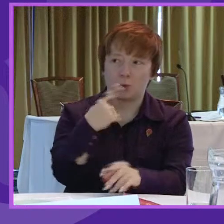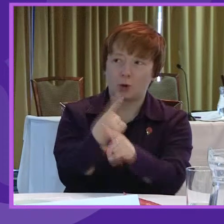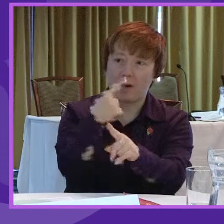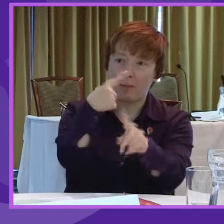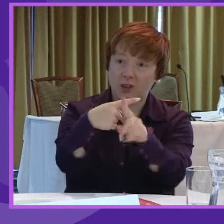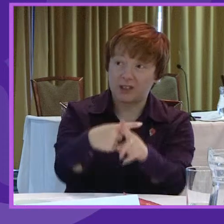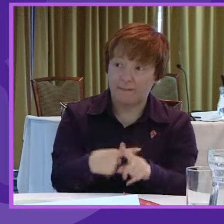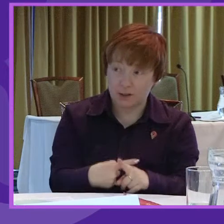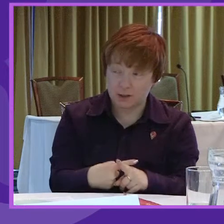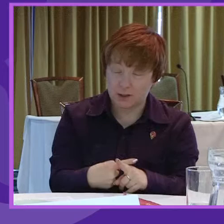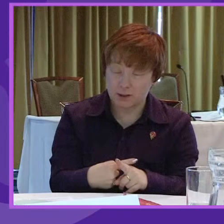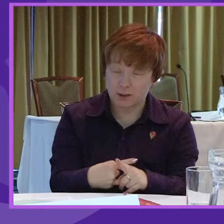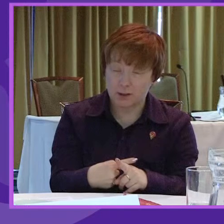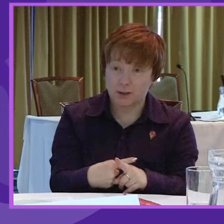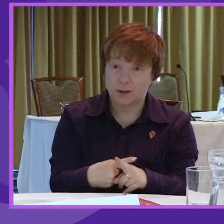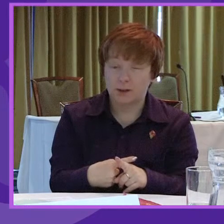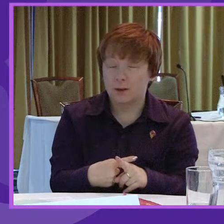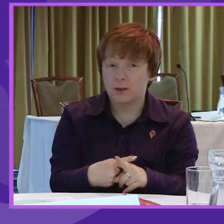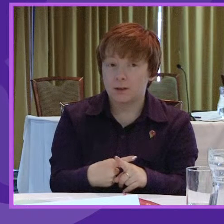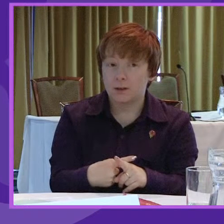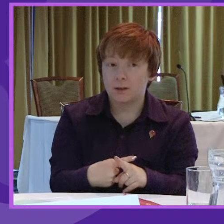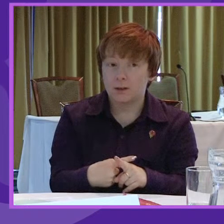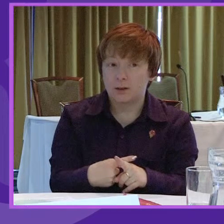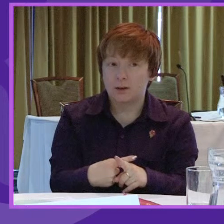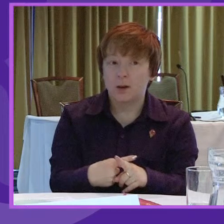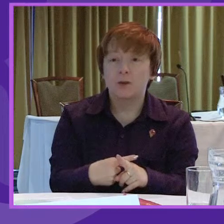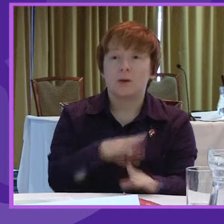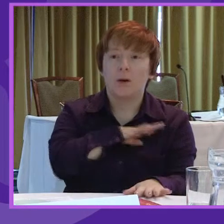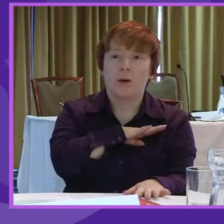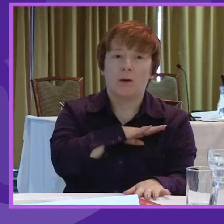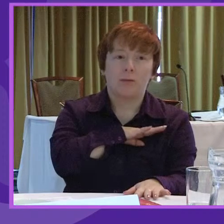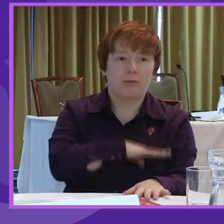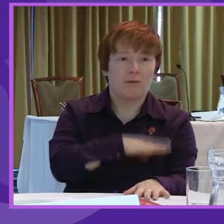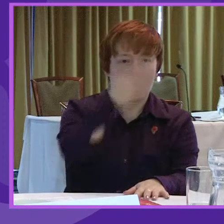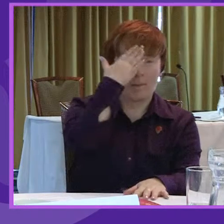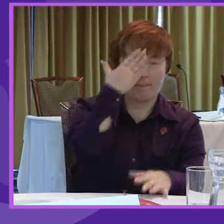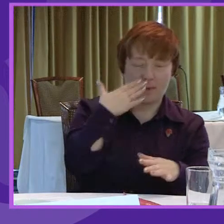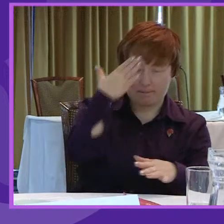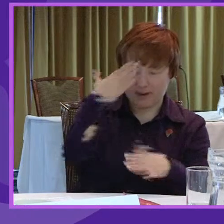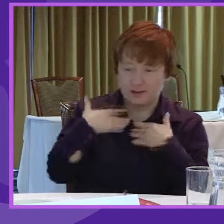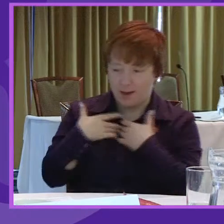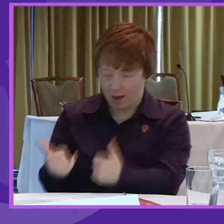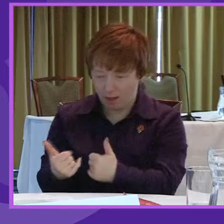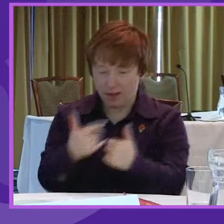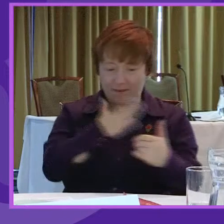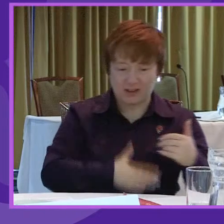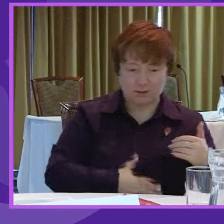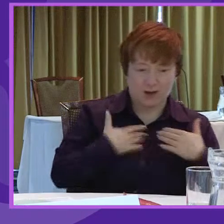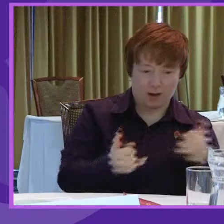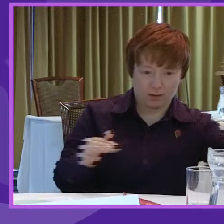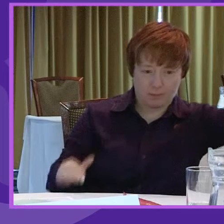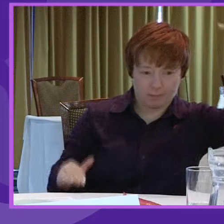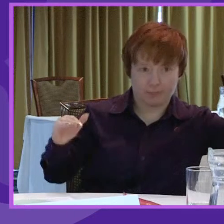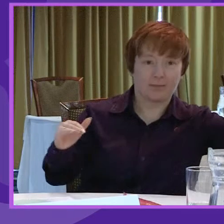loads of positives from the report, I really welcome the focus on recognising the lack of parity of esteem across mental and physical health and